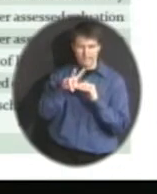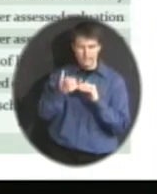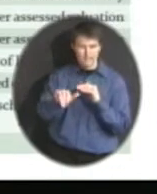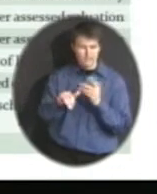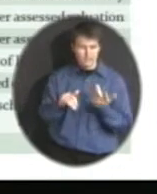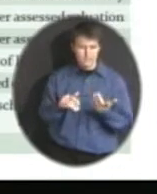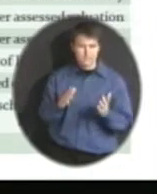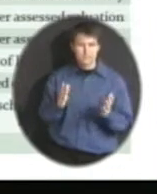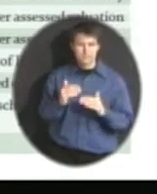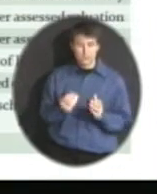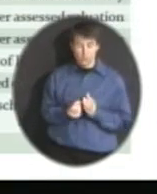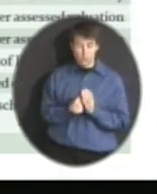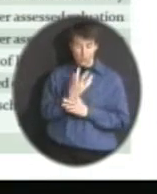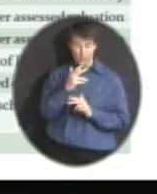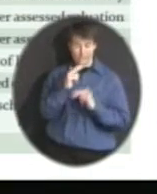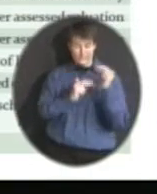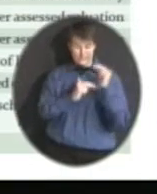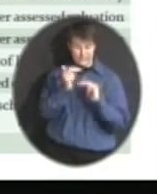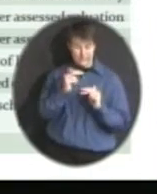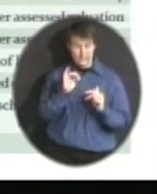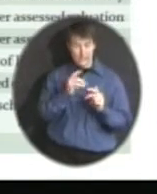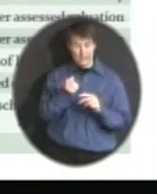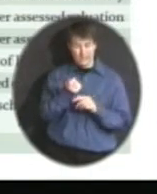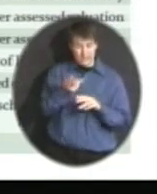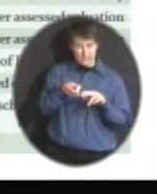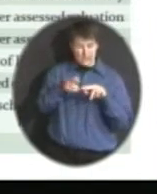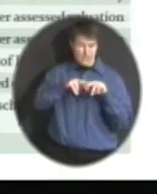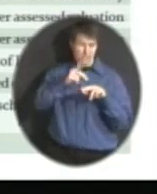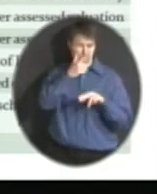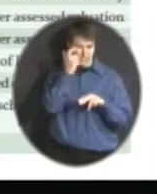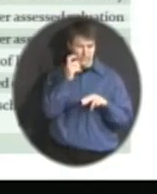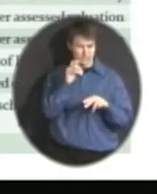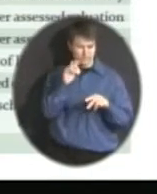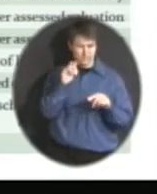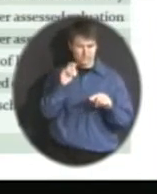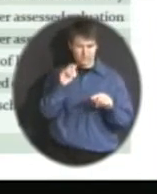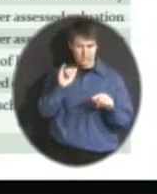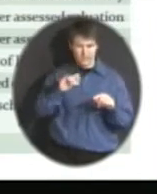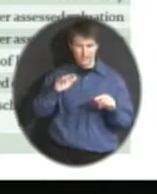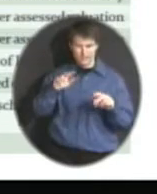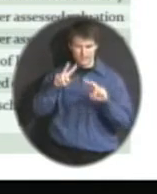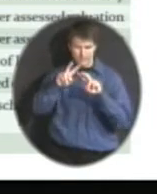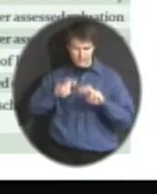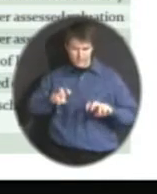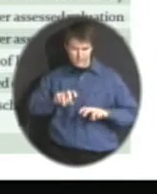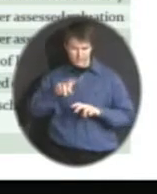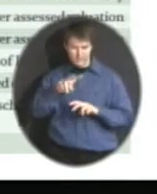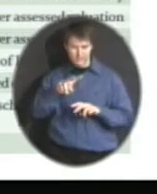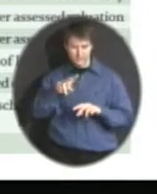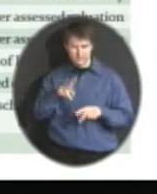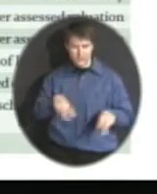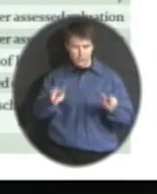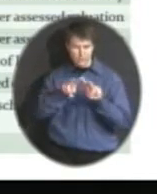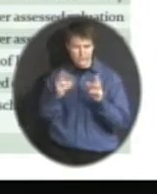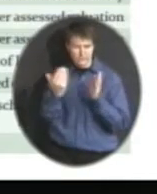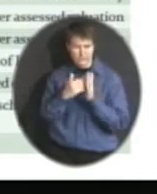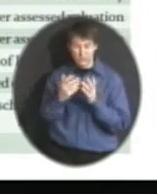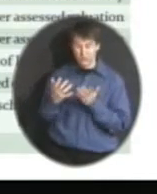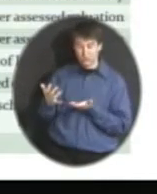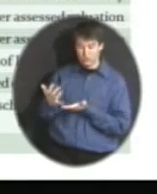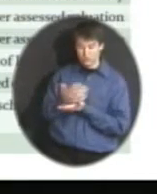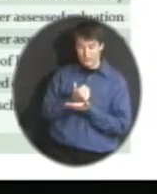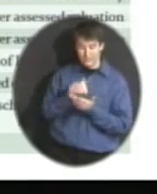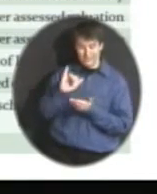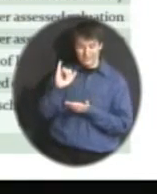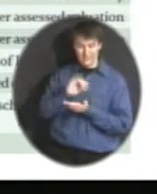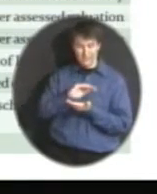growth facility, it's slightly up because of that slightly decreased assessed valuation in order to generate the same amount of money as we did